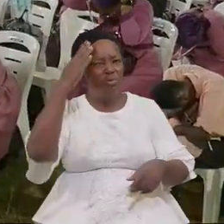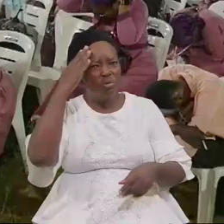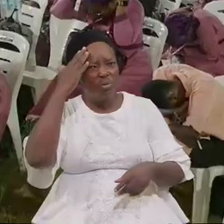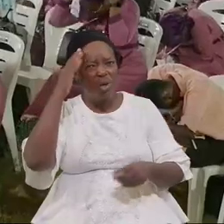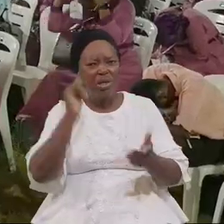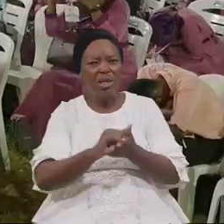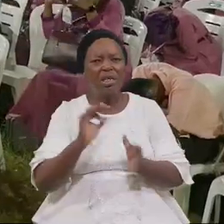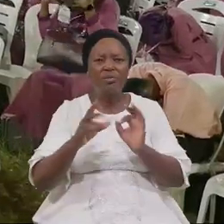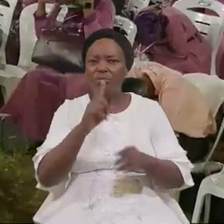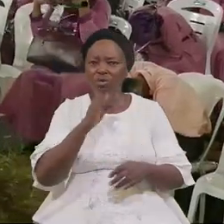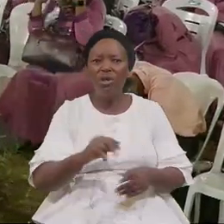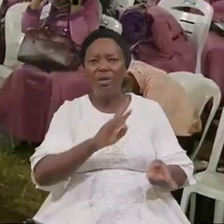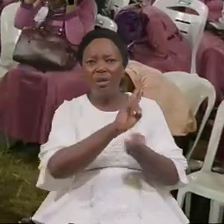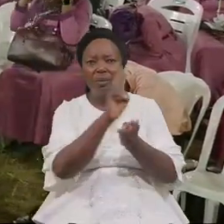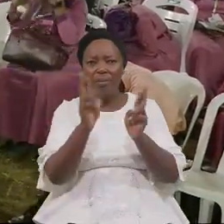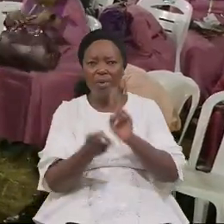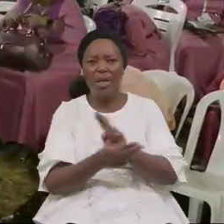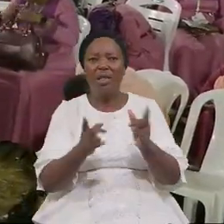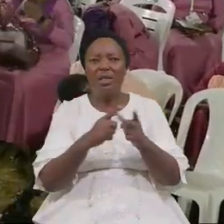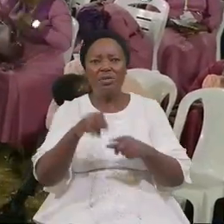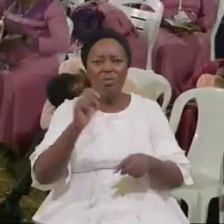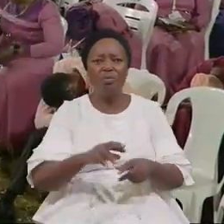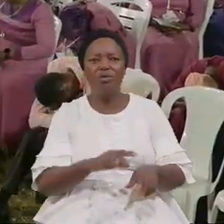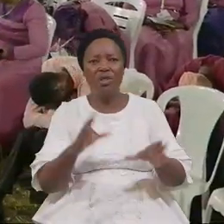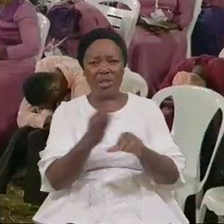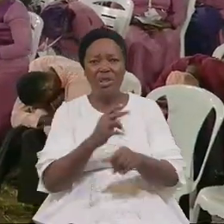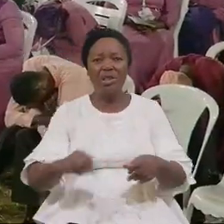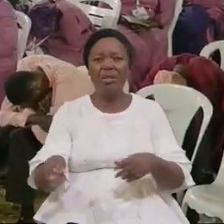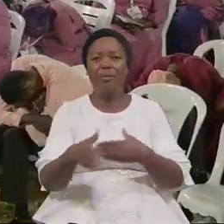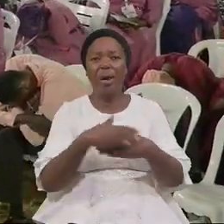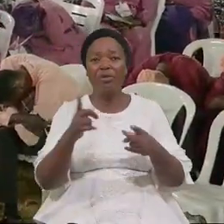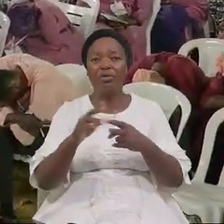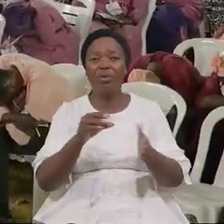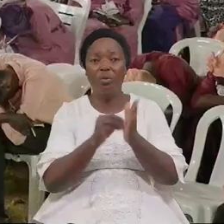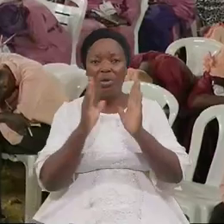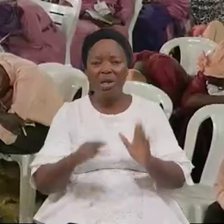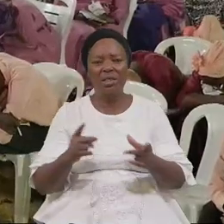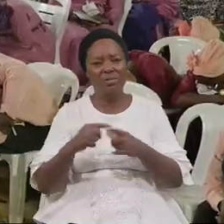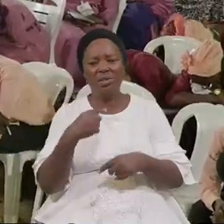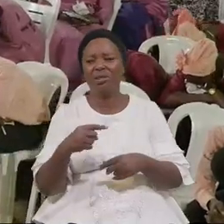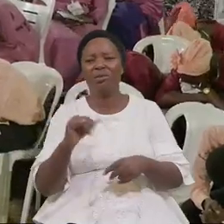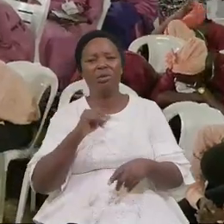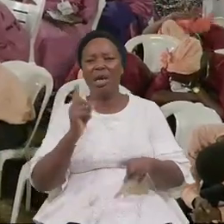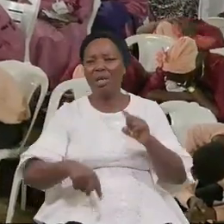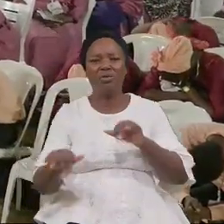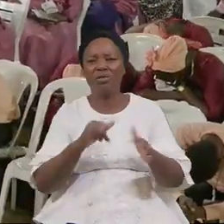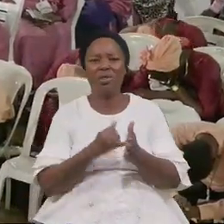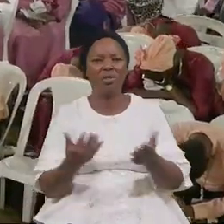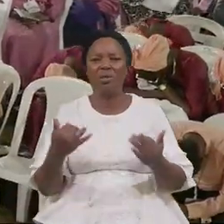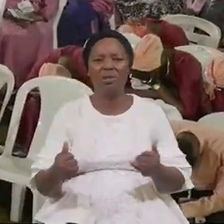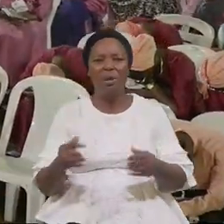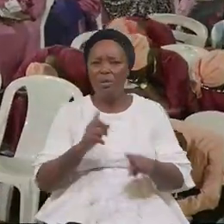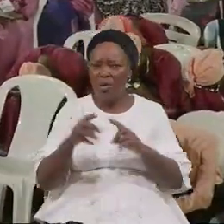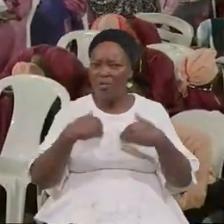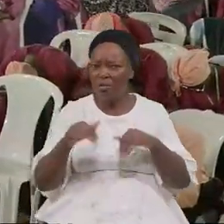truly repent, you must return them. And you say, I can't do it now, but I will do it. That's what Zacchaeus